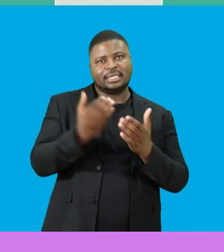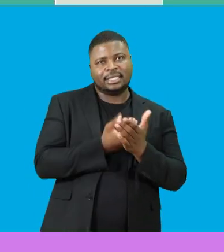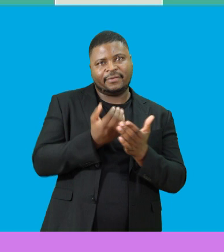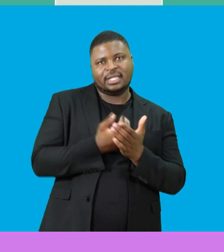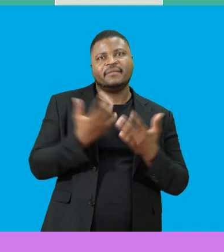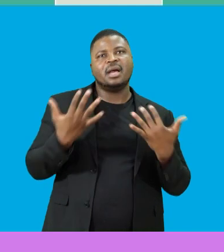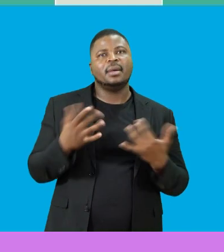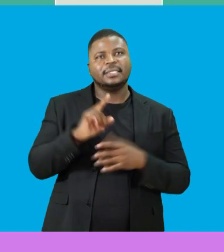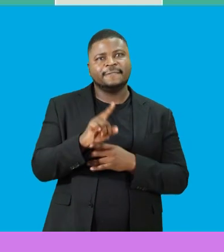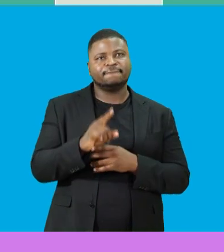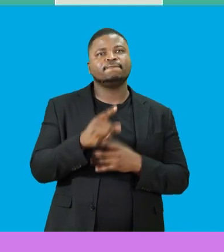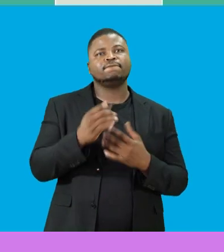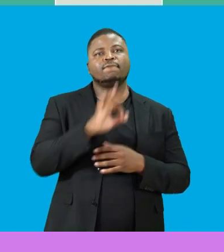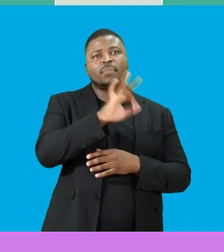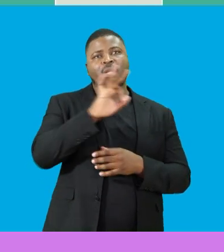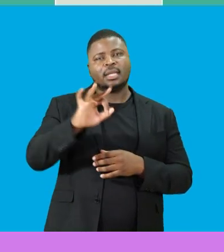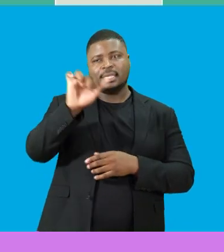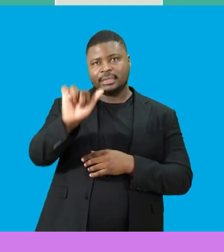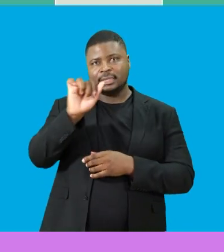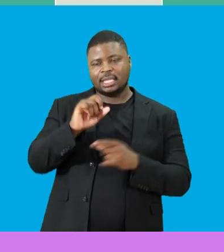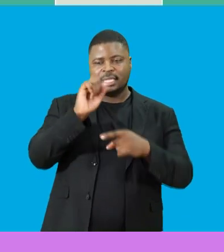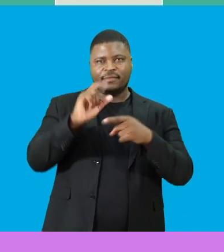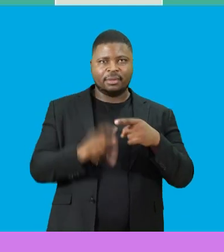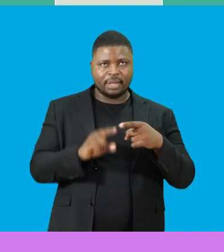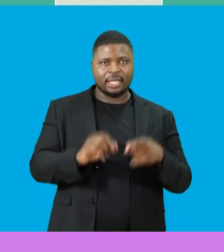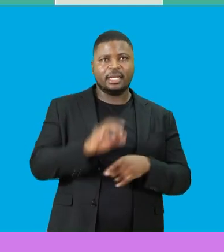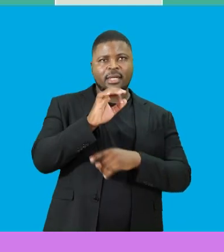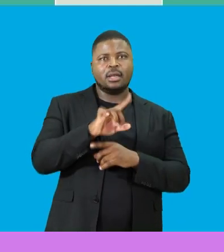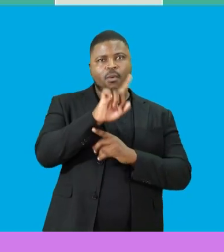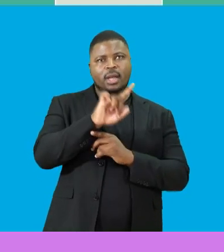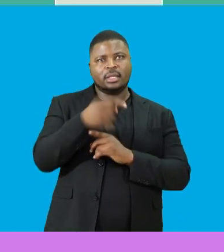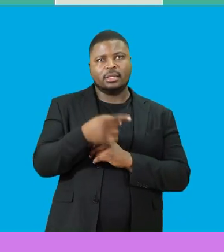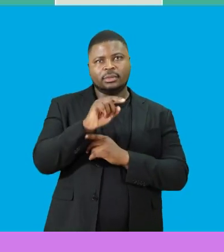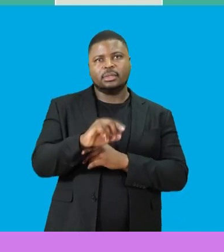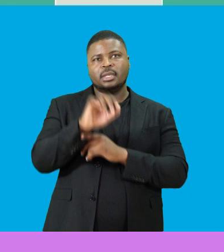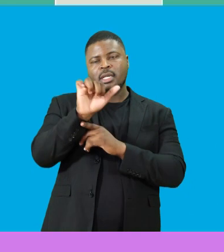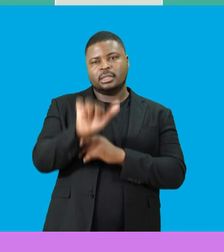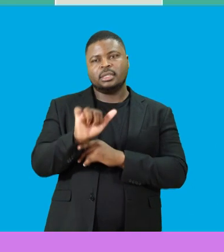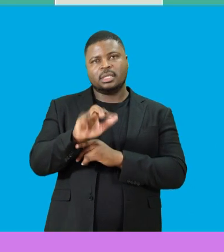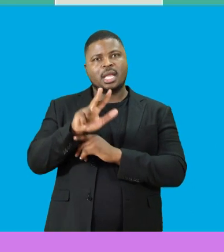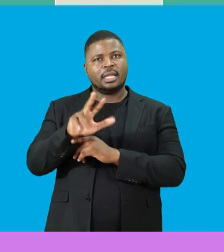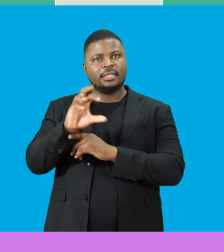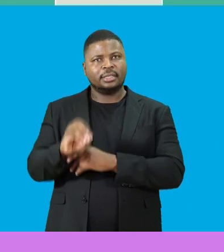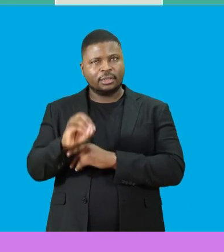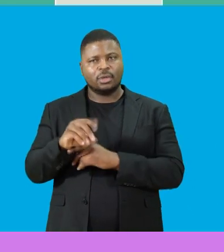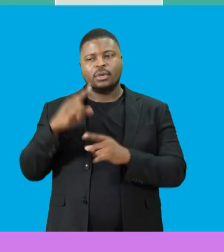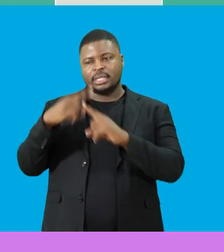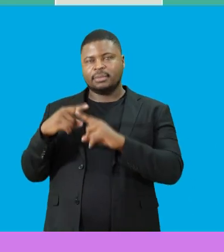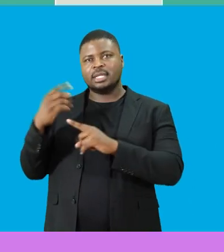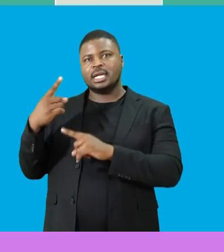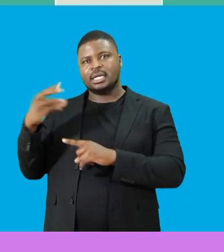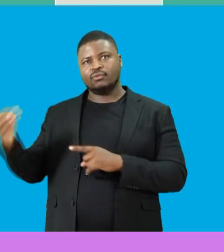say 336 divided by 1680 multiplied by 100, which gives